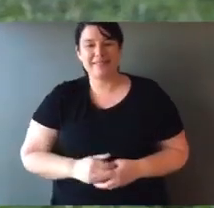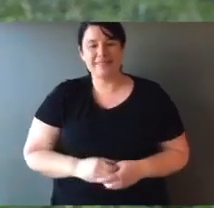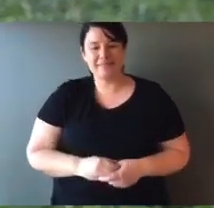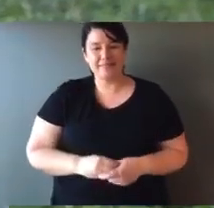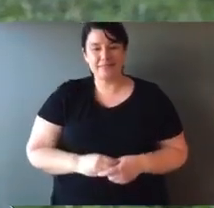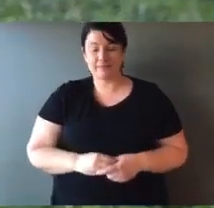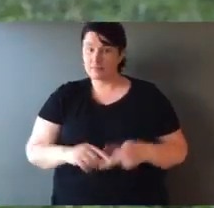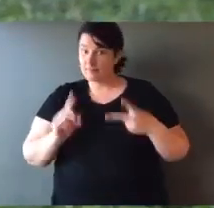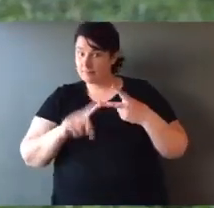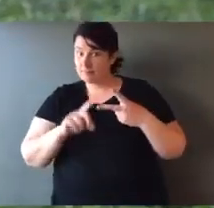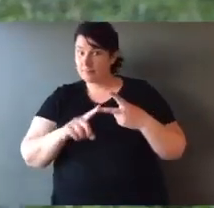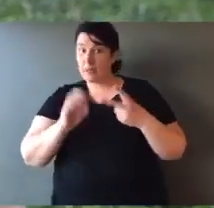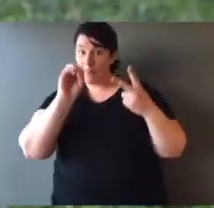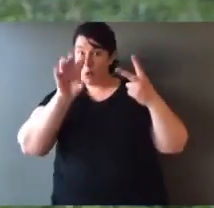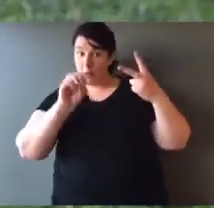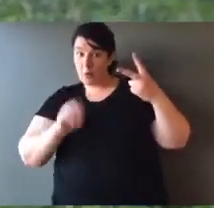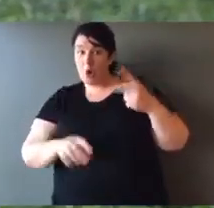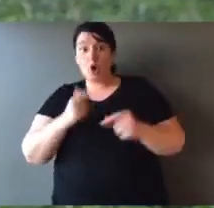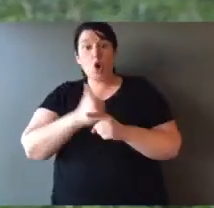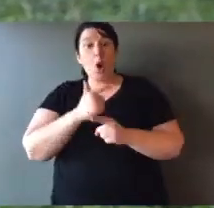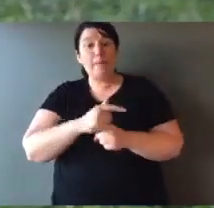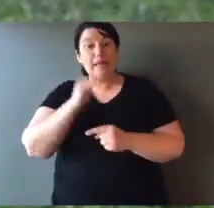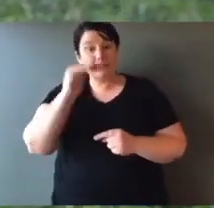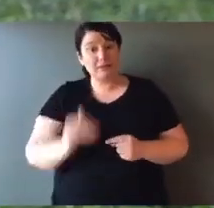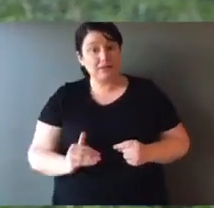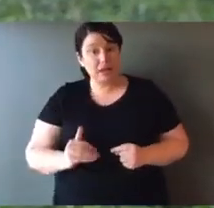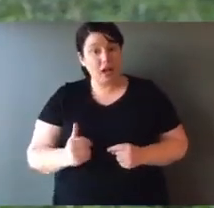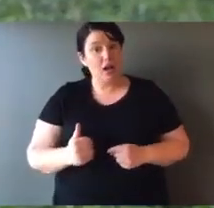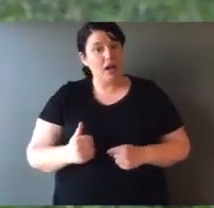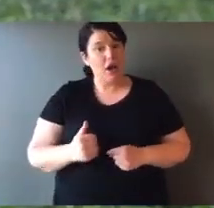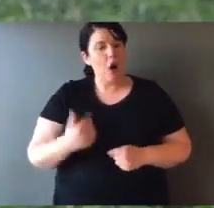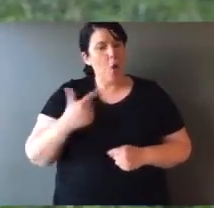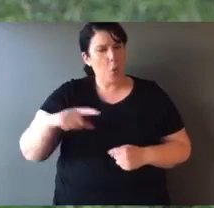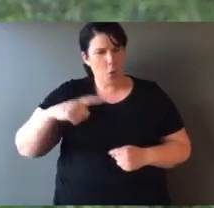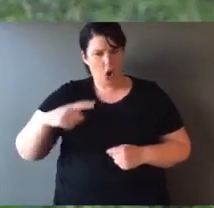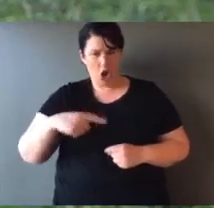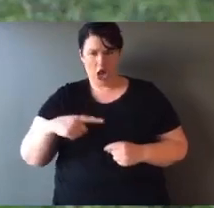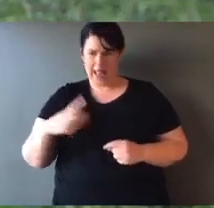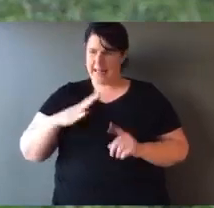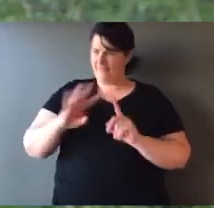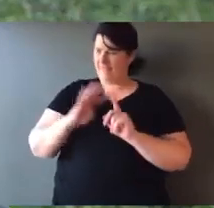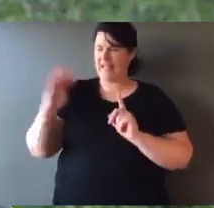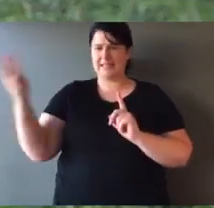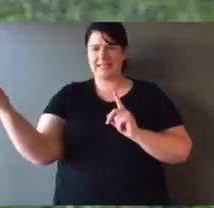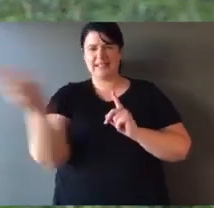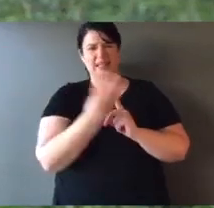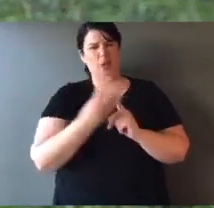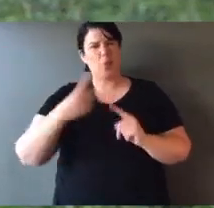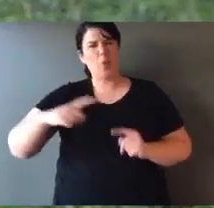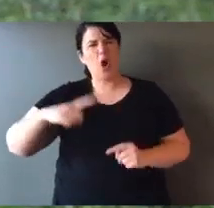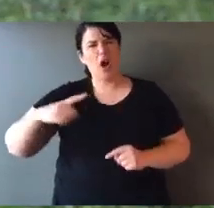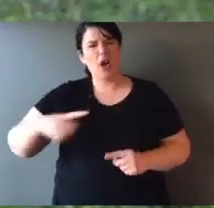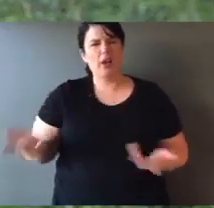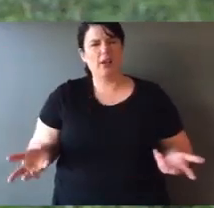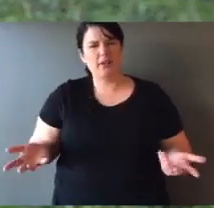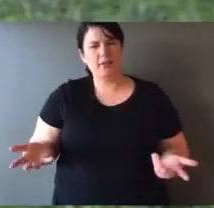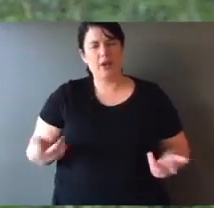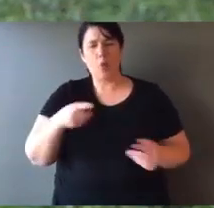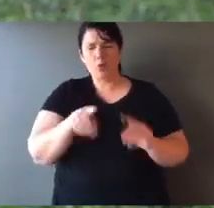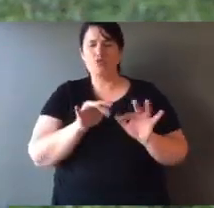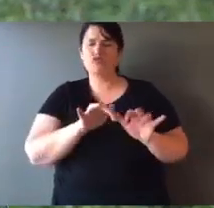Next, I would like you just to tell me, put it in the comments. I've said it now, but why do we need conservation